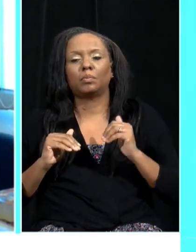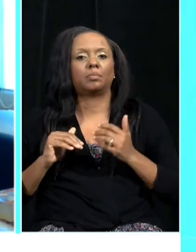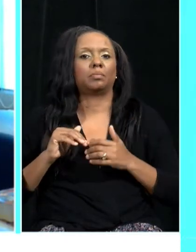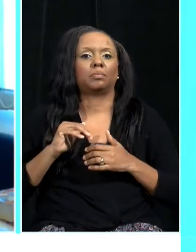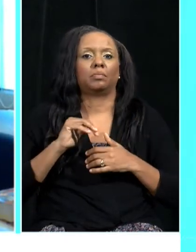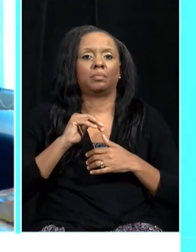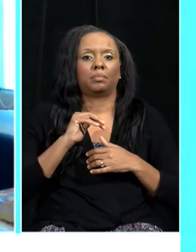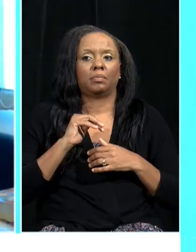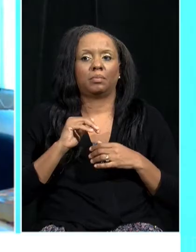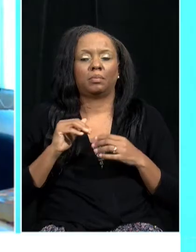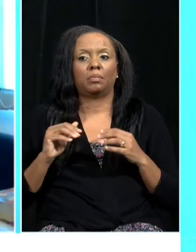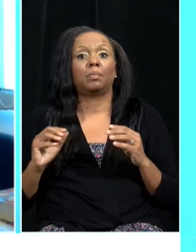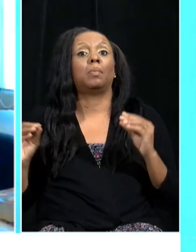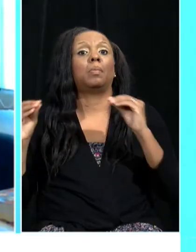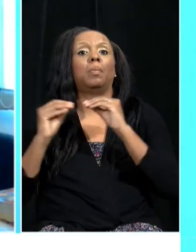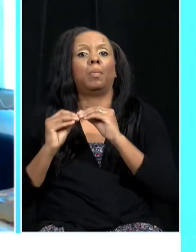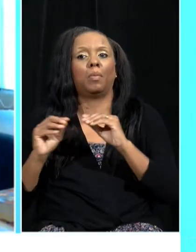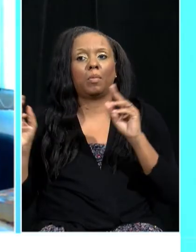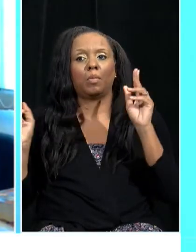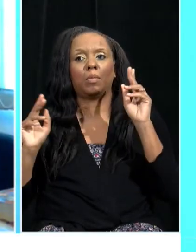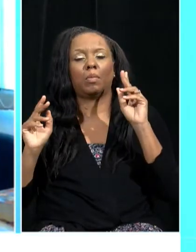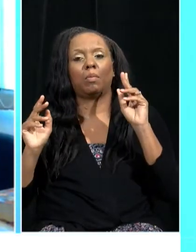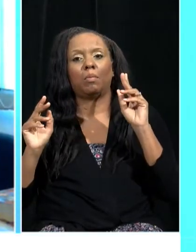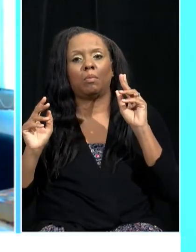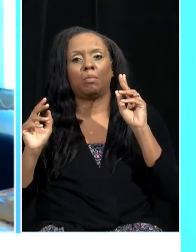of um,